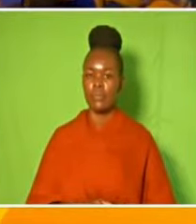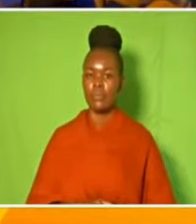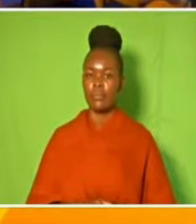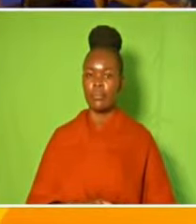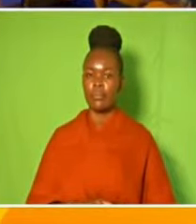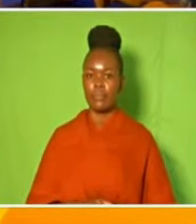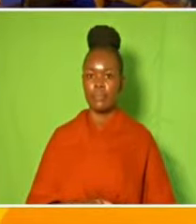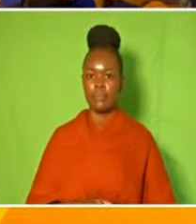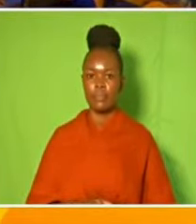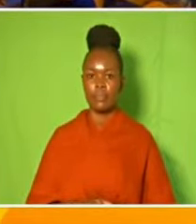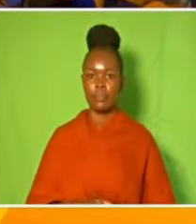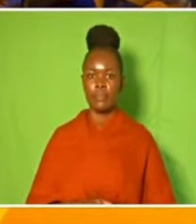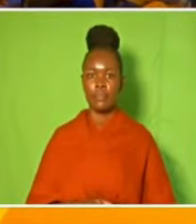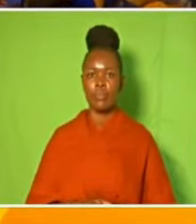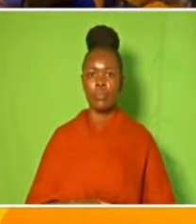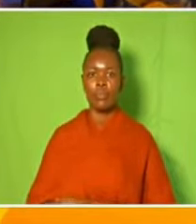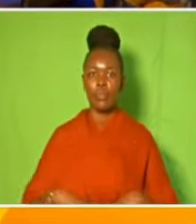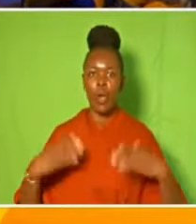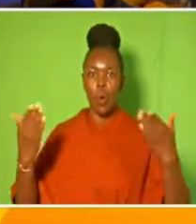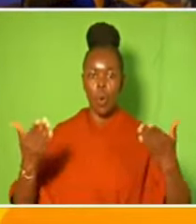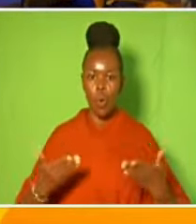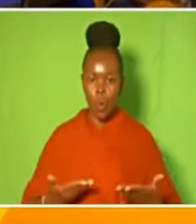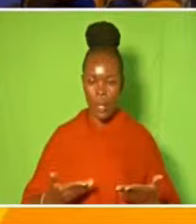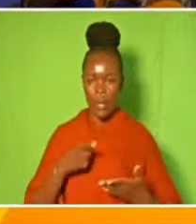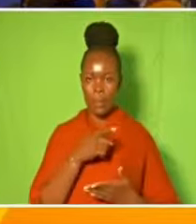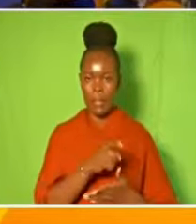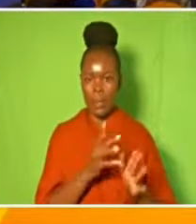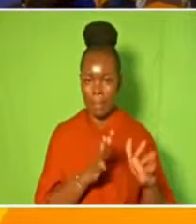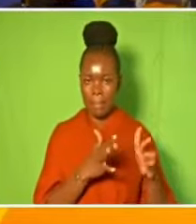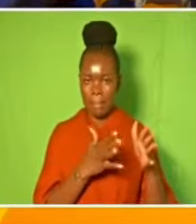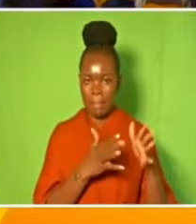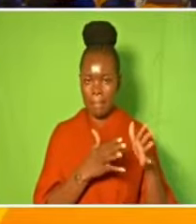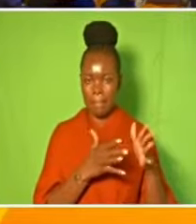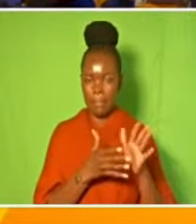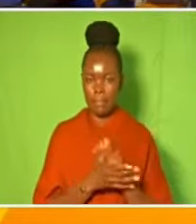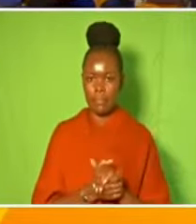Let's welcome him with a round of applause as he comes.